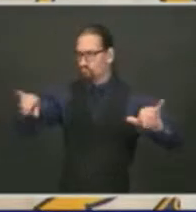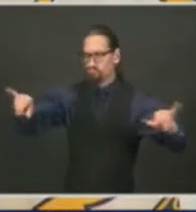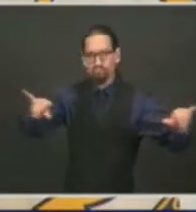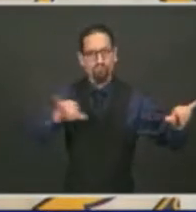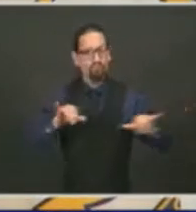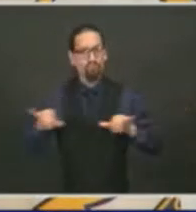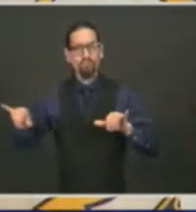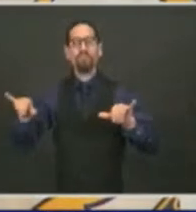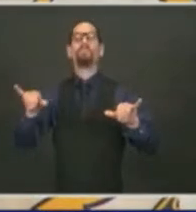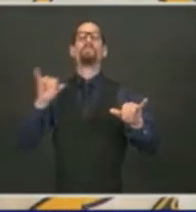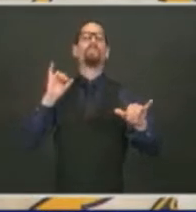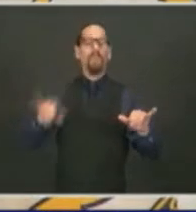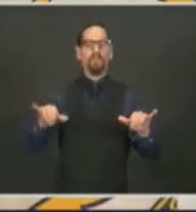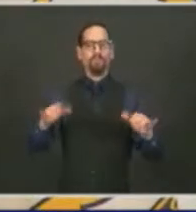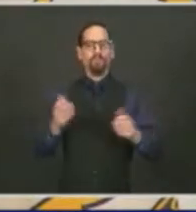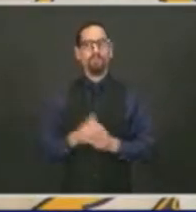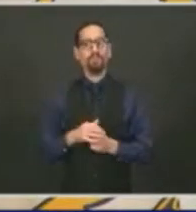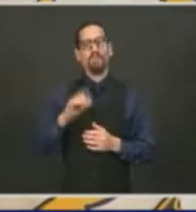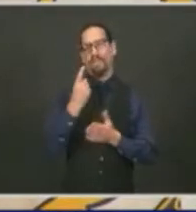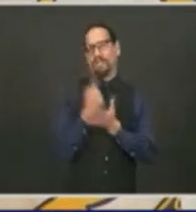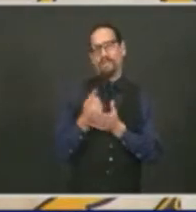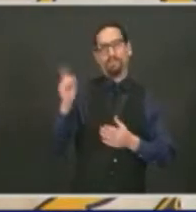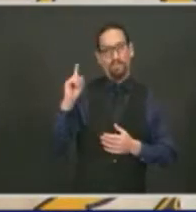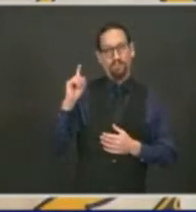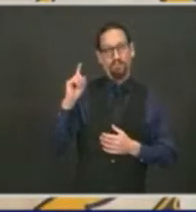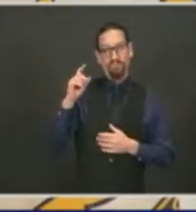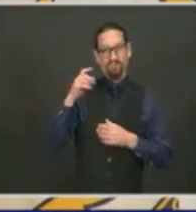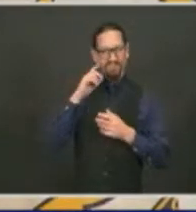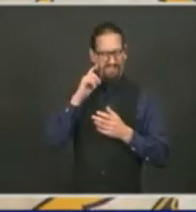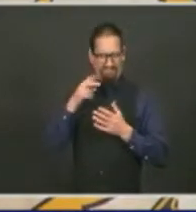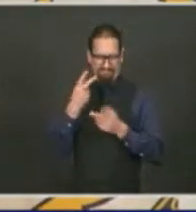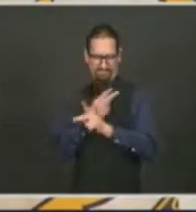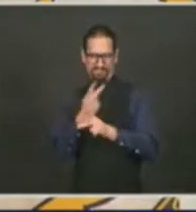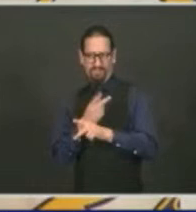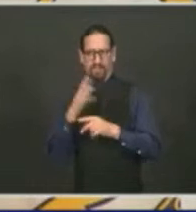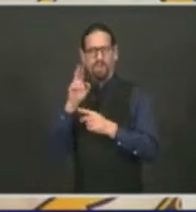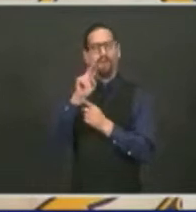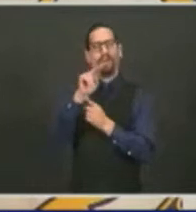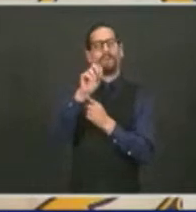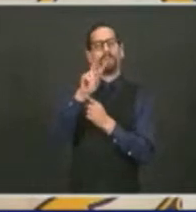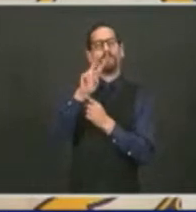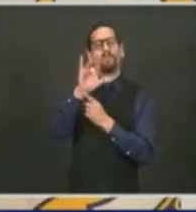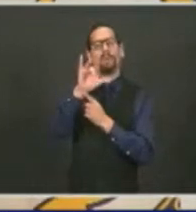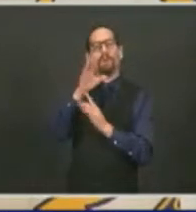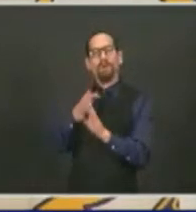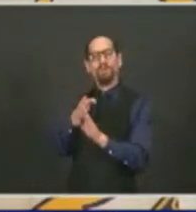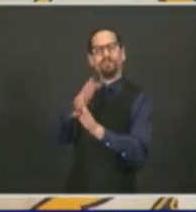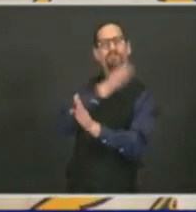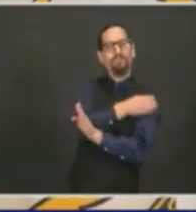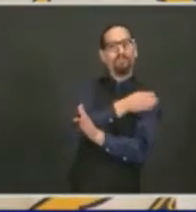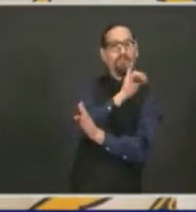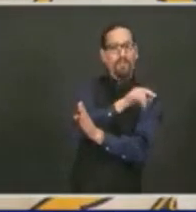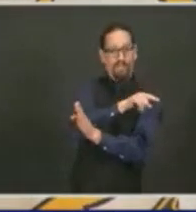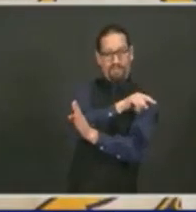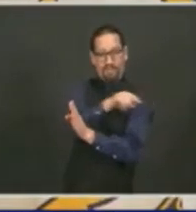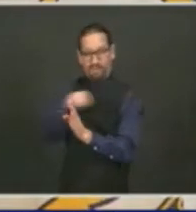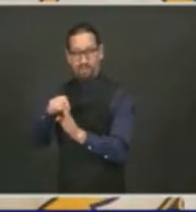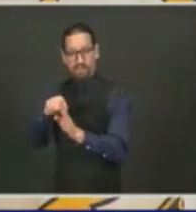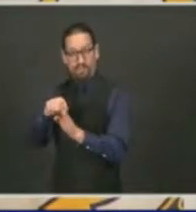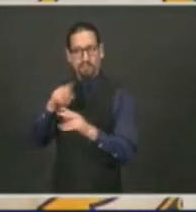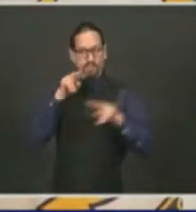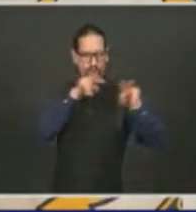around November 25th, which was right before we hit the pause button, we saw mobility begin